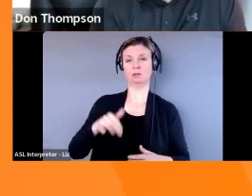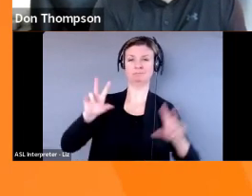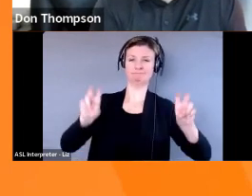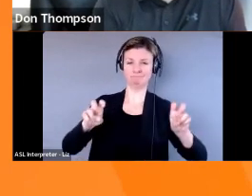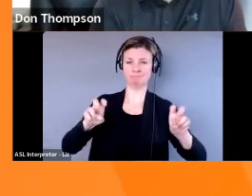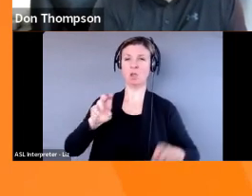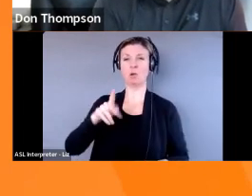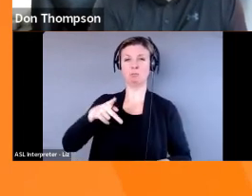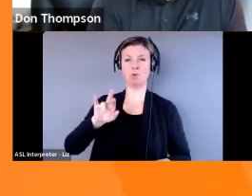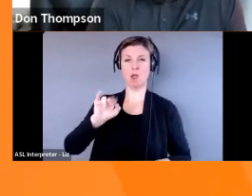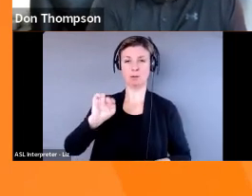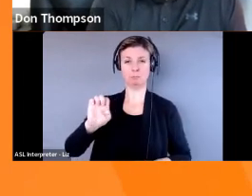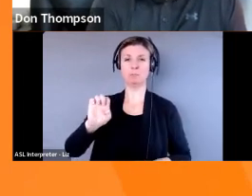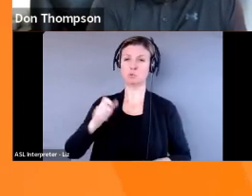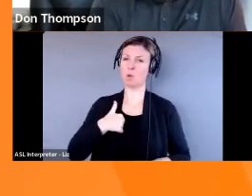recommend.